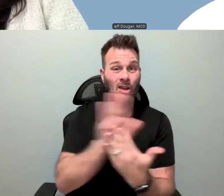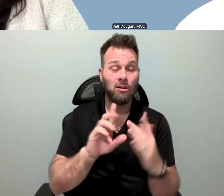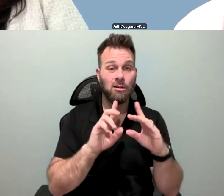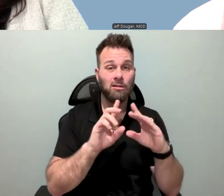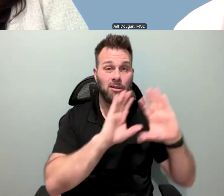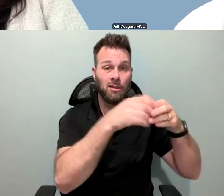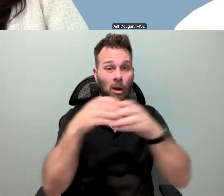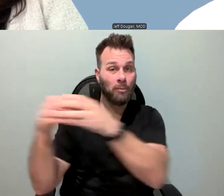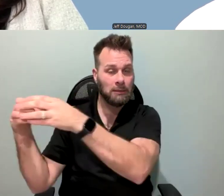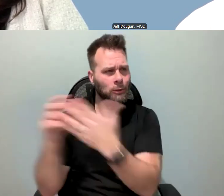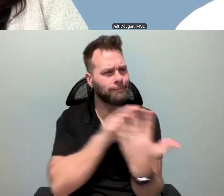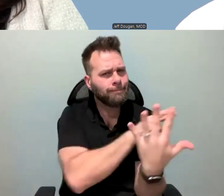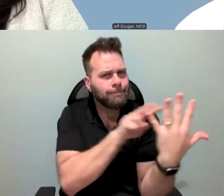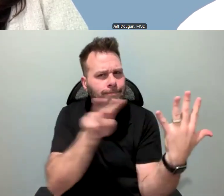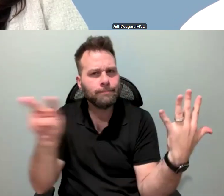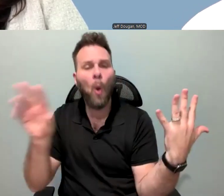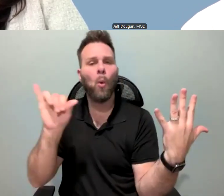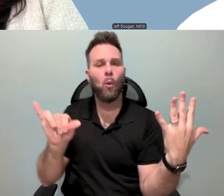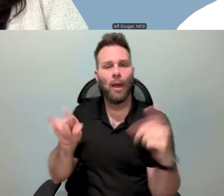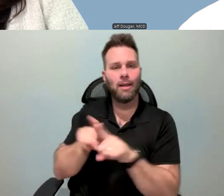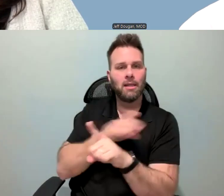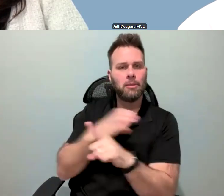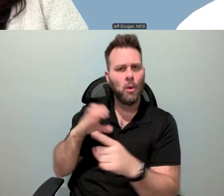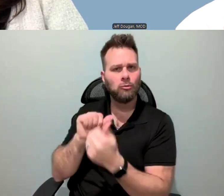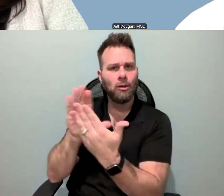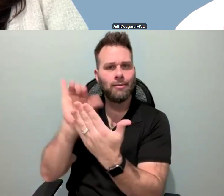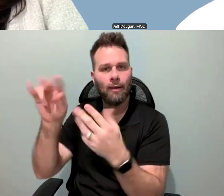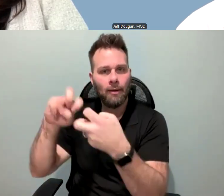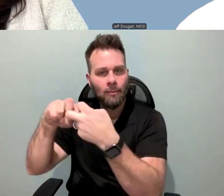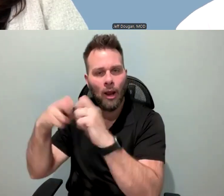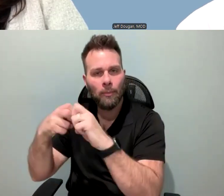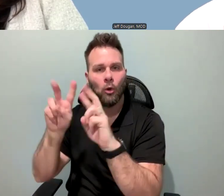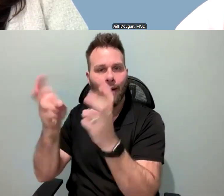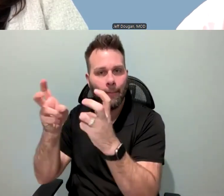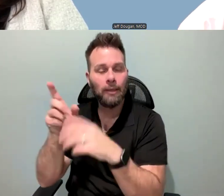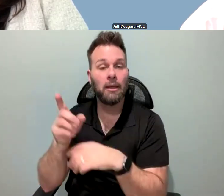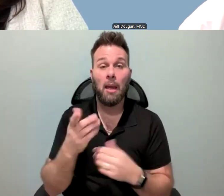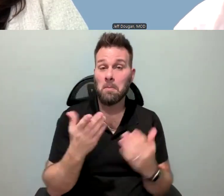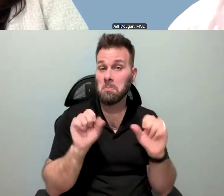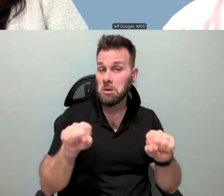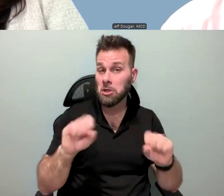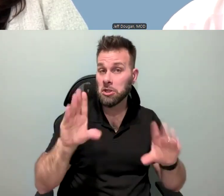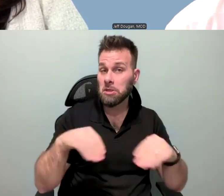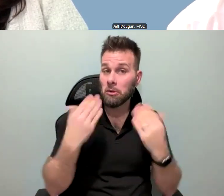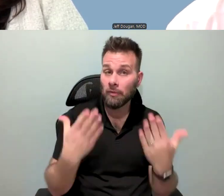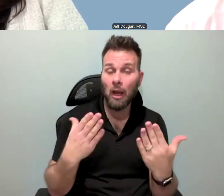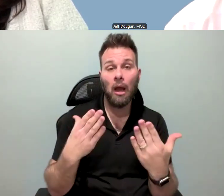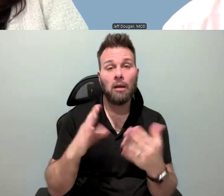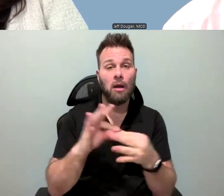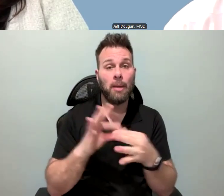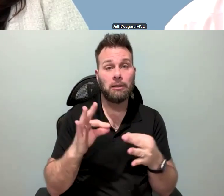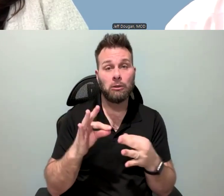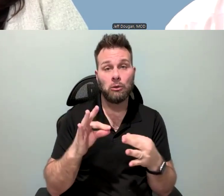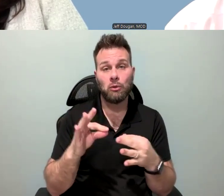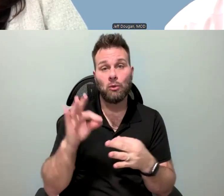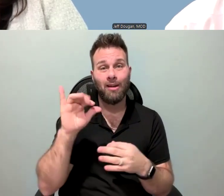there are topics that you have some questions about as a commission, and potentially providing comment back to the appointing authority or